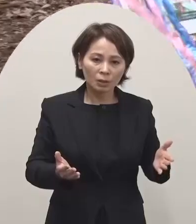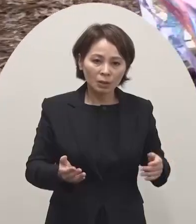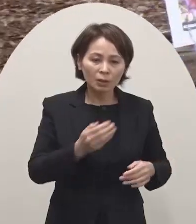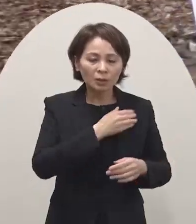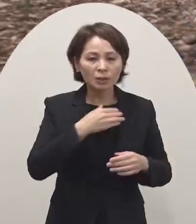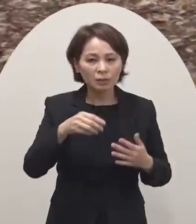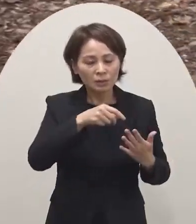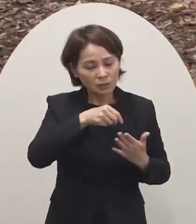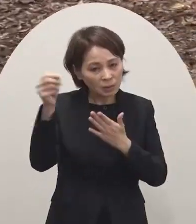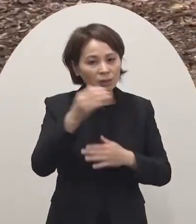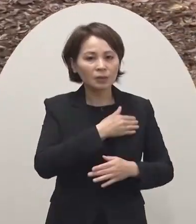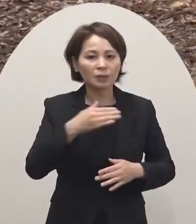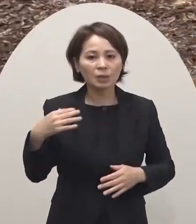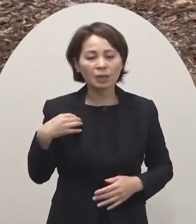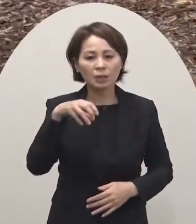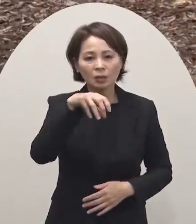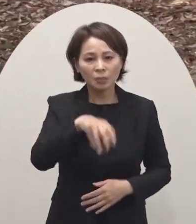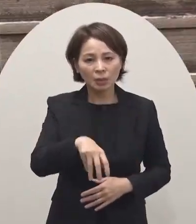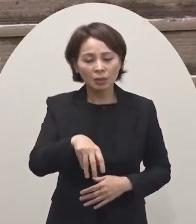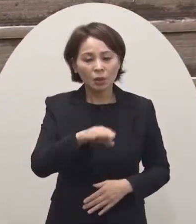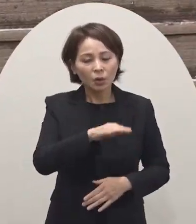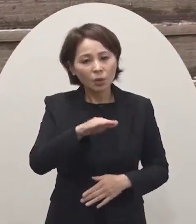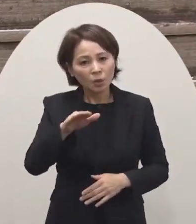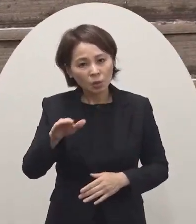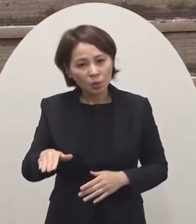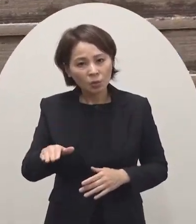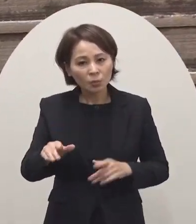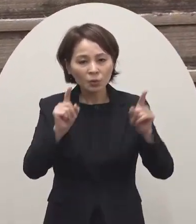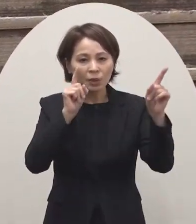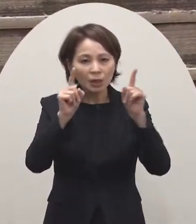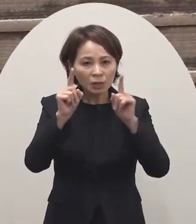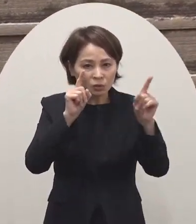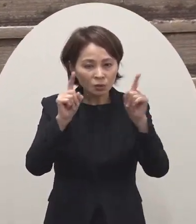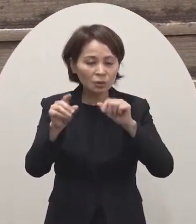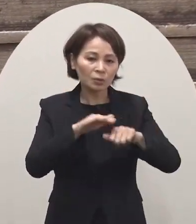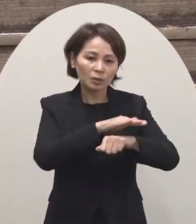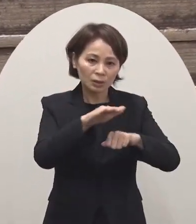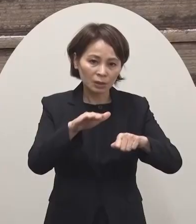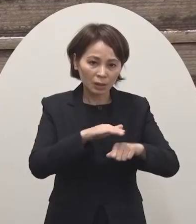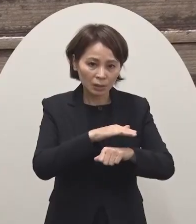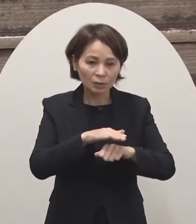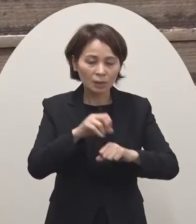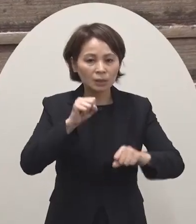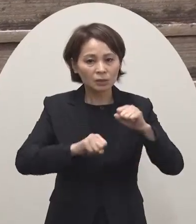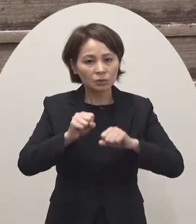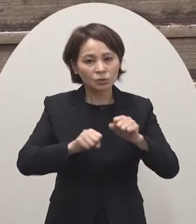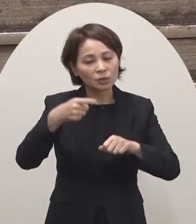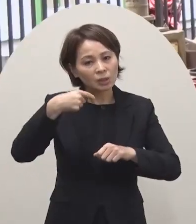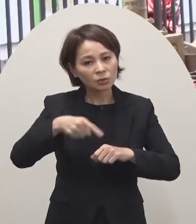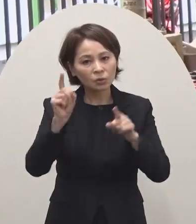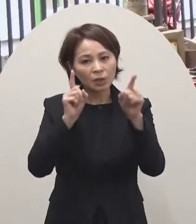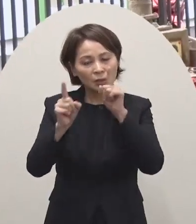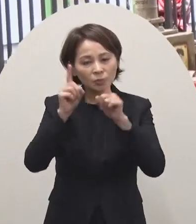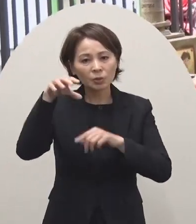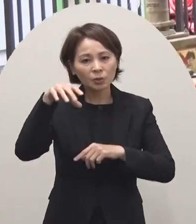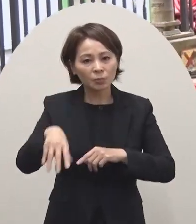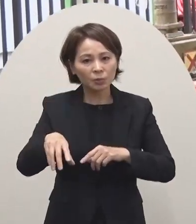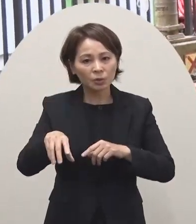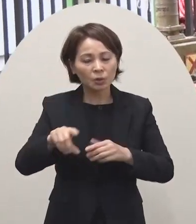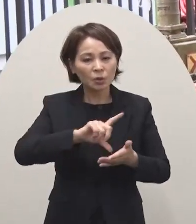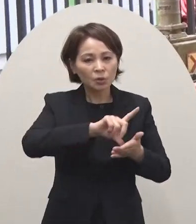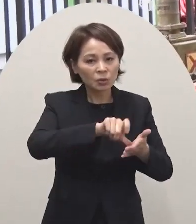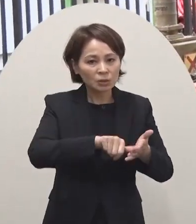will continue to hold the play park as a place for free outdoor play centering on children's play and a place for local people to connect with each